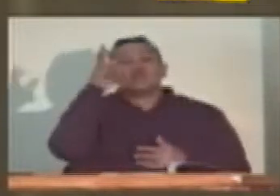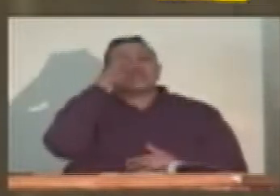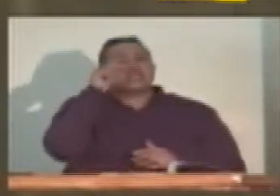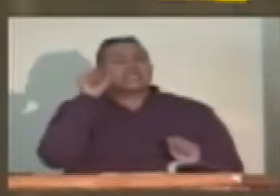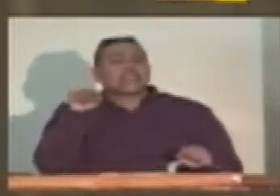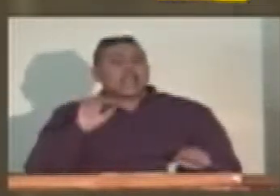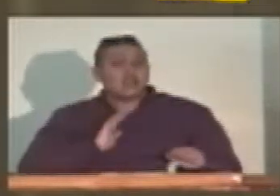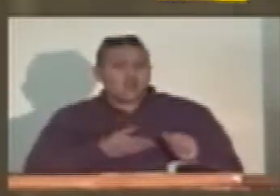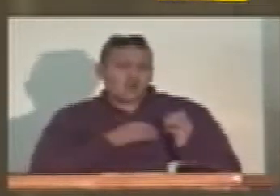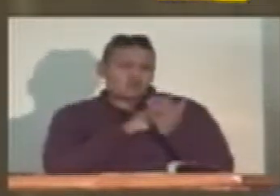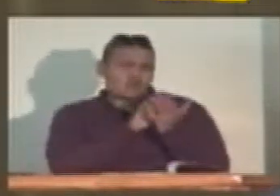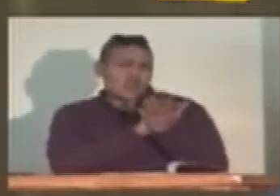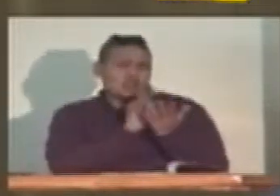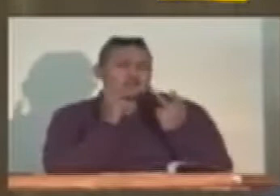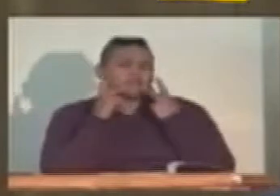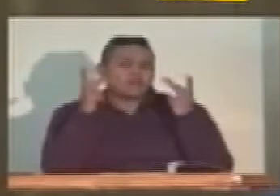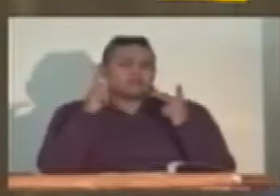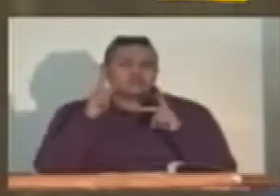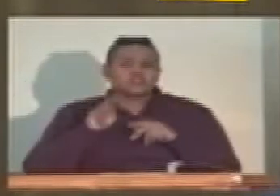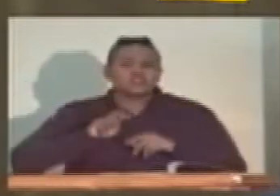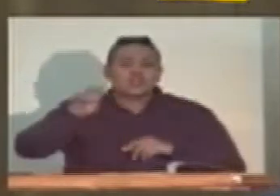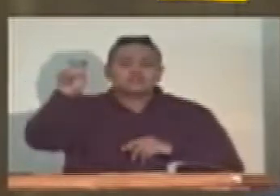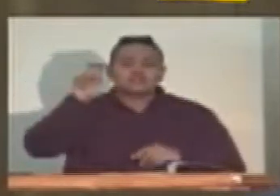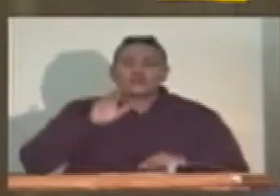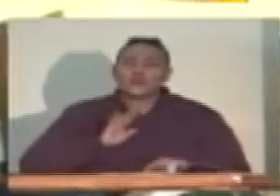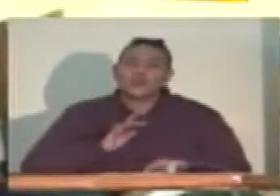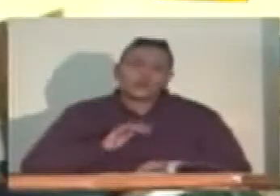transportation is well established.